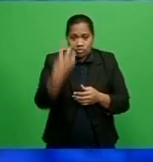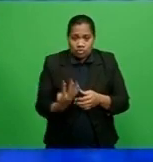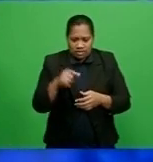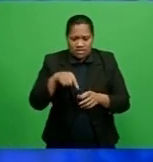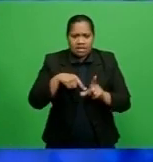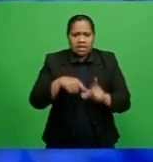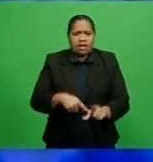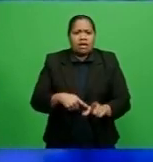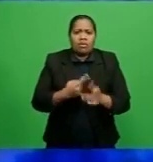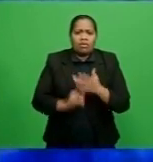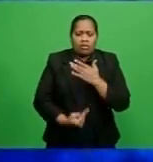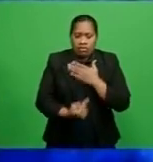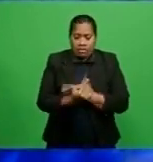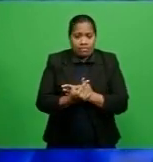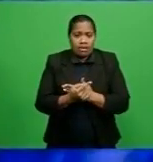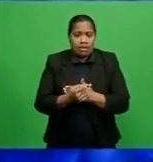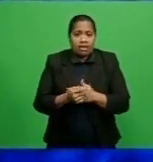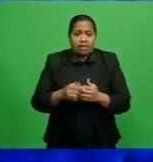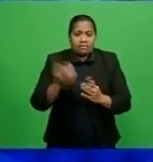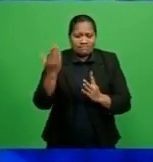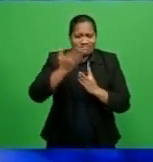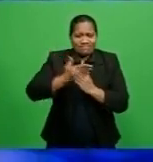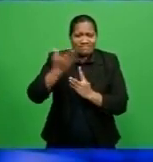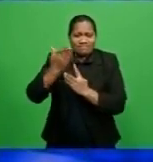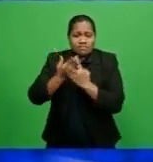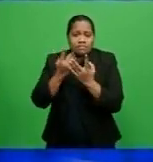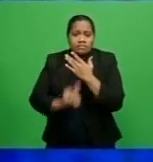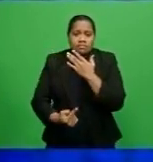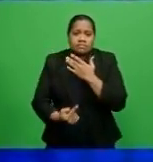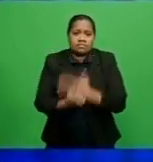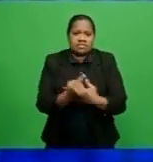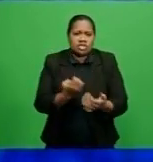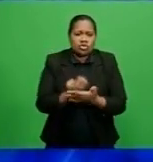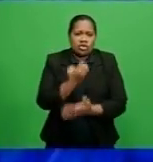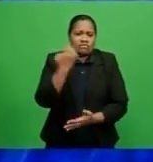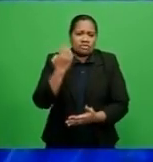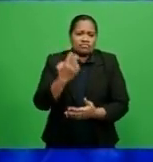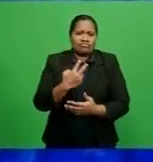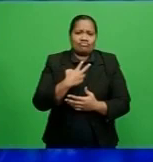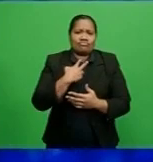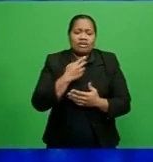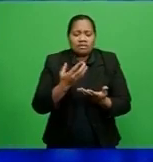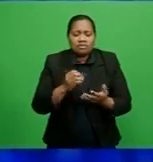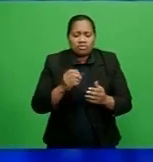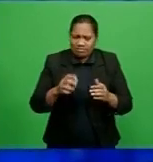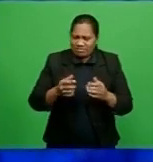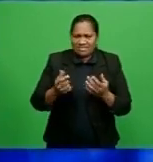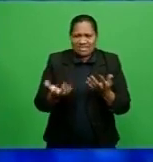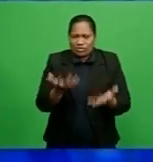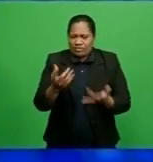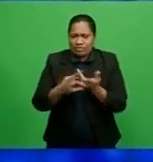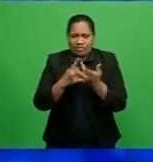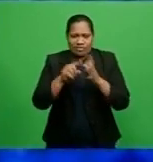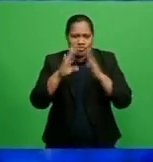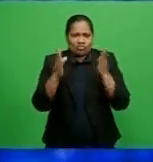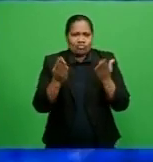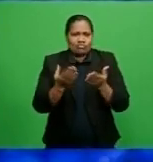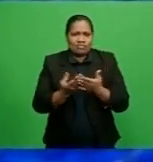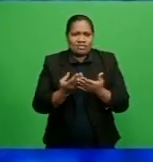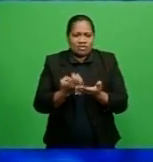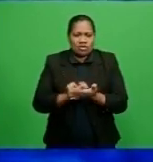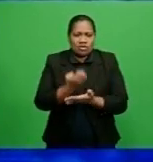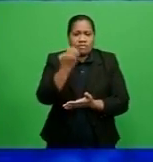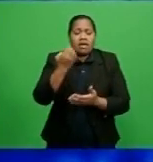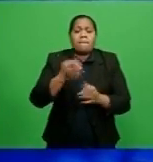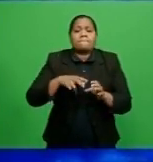was tightest. This is the most severe contraction reported by any of the world's major economies, and a wave of job losses is